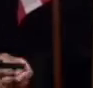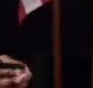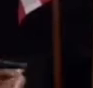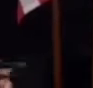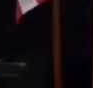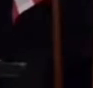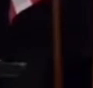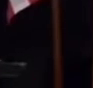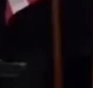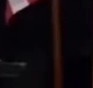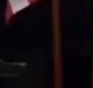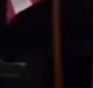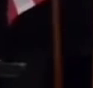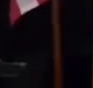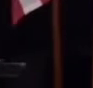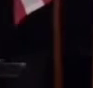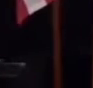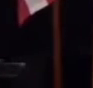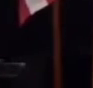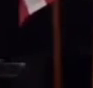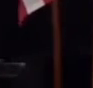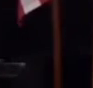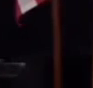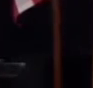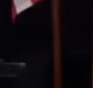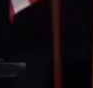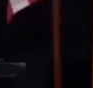Make the best use of it.